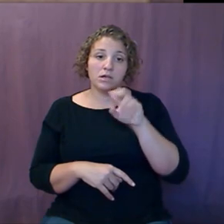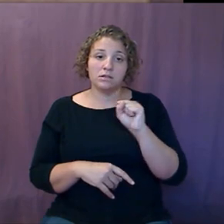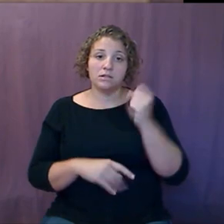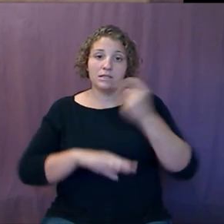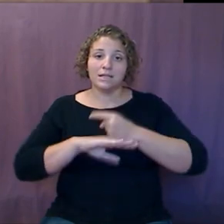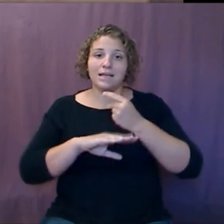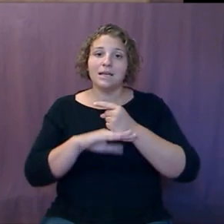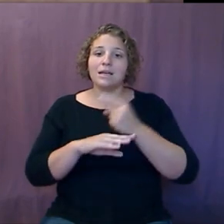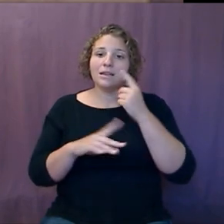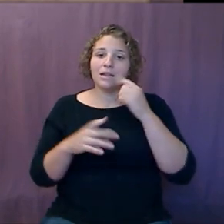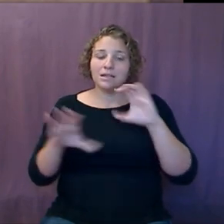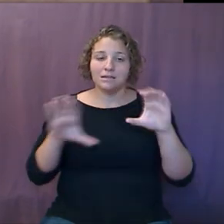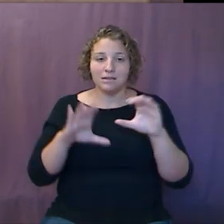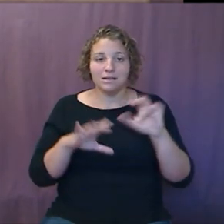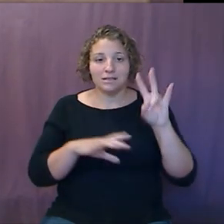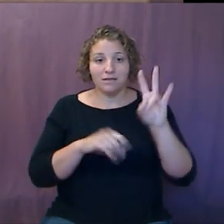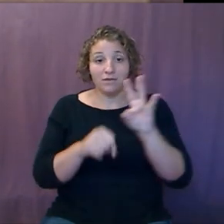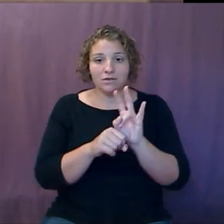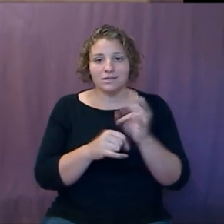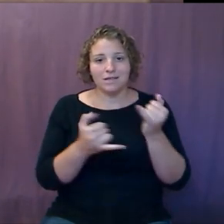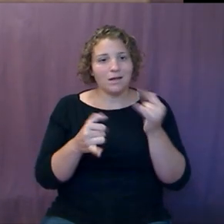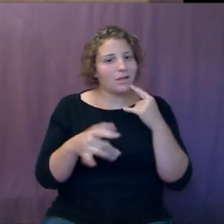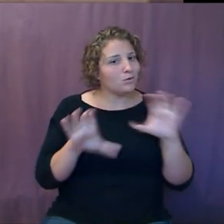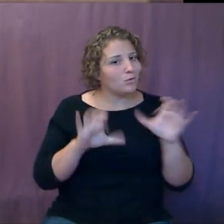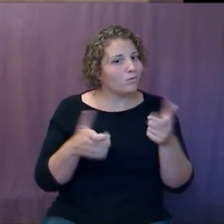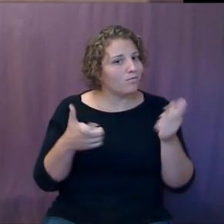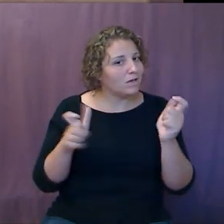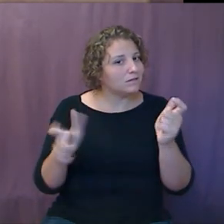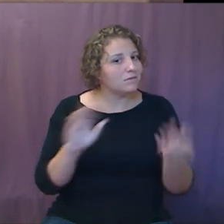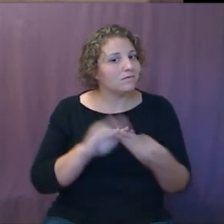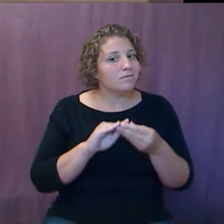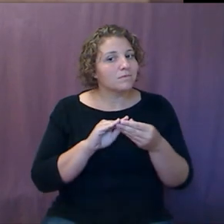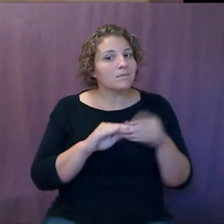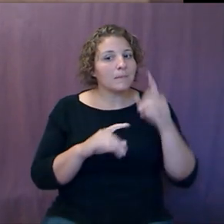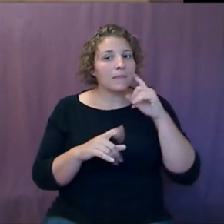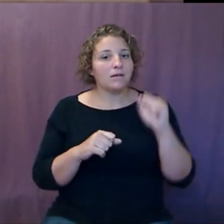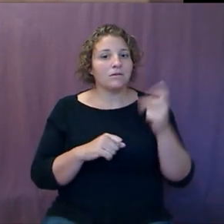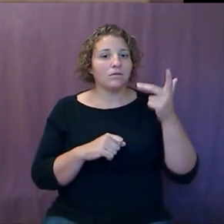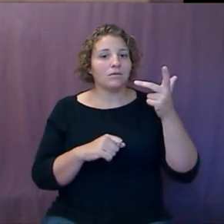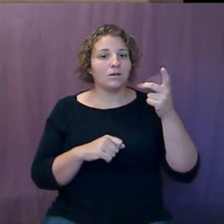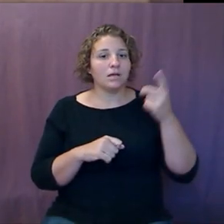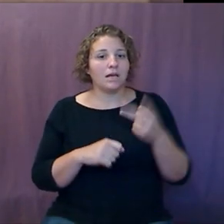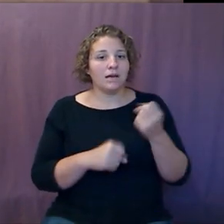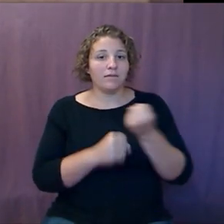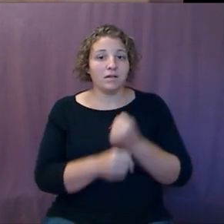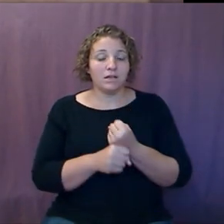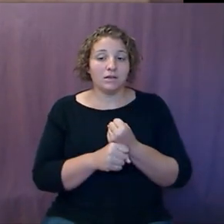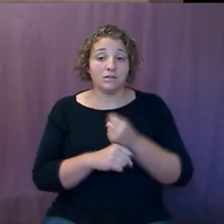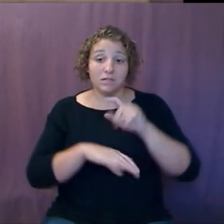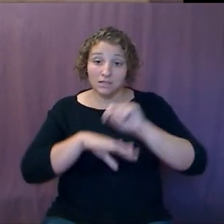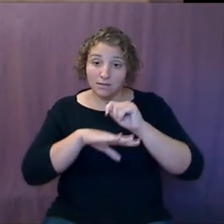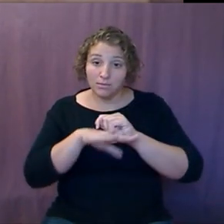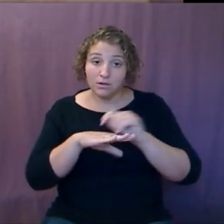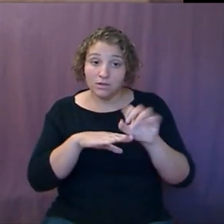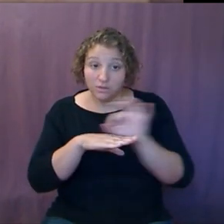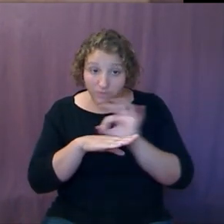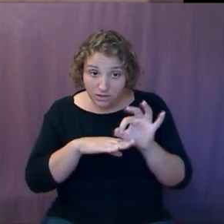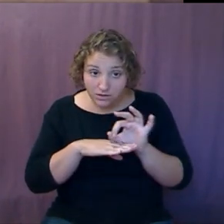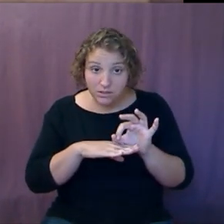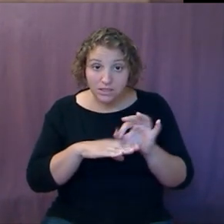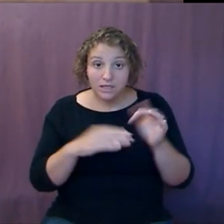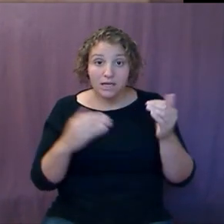than half that time it's interesting that they get their peace agreement and three and a half years in the temple is on site it is functioning and this